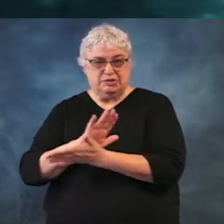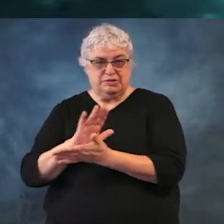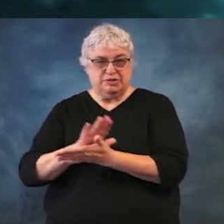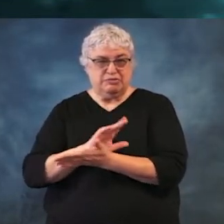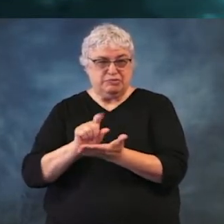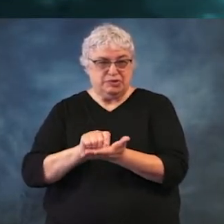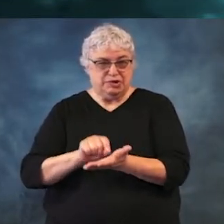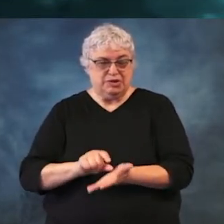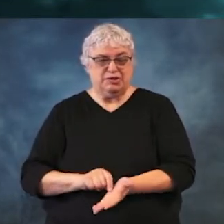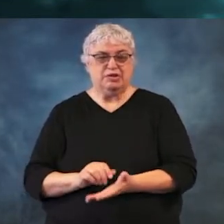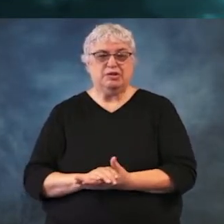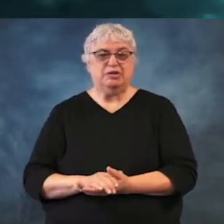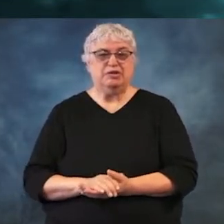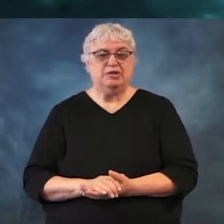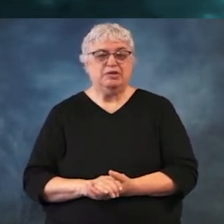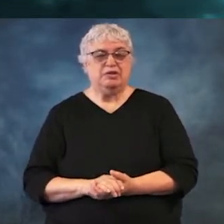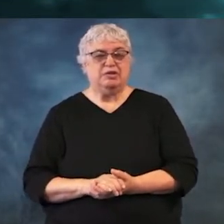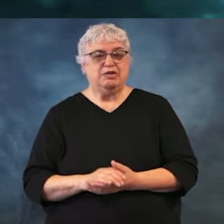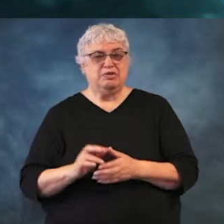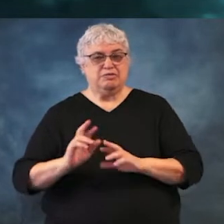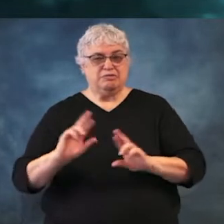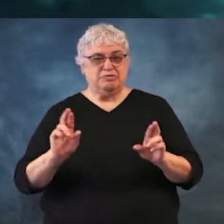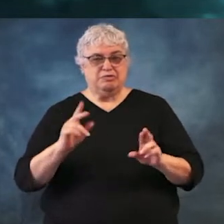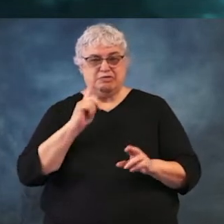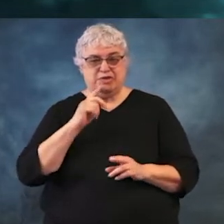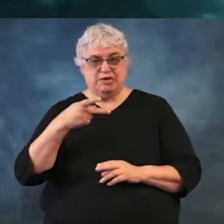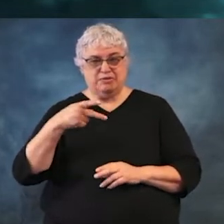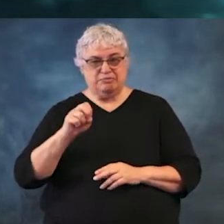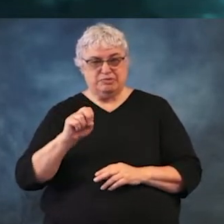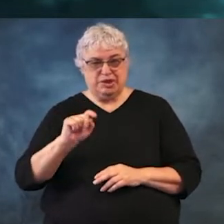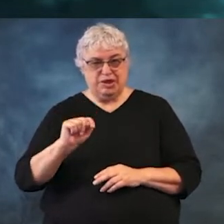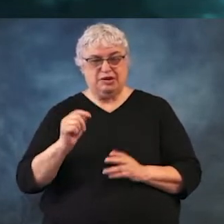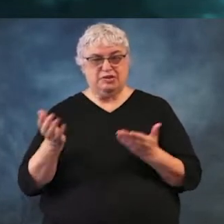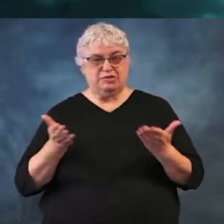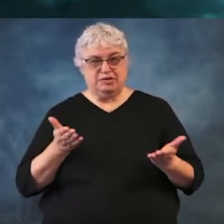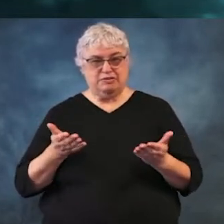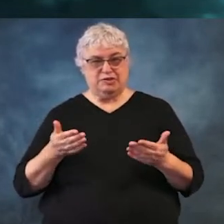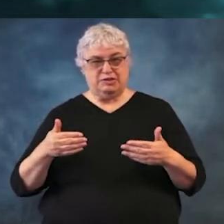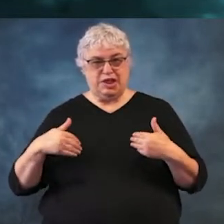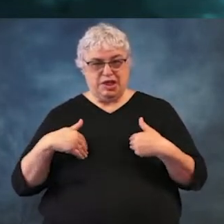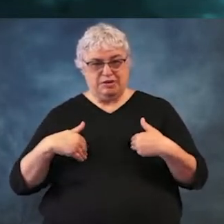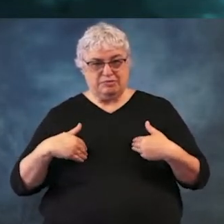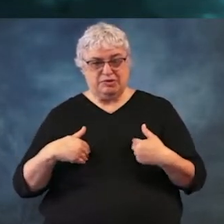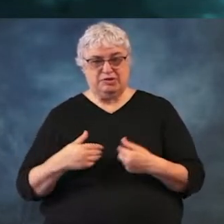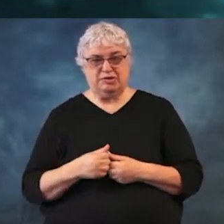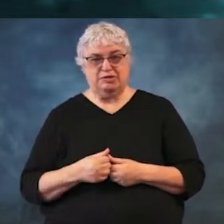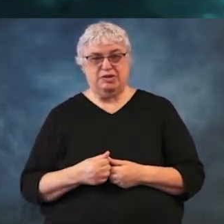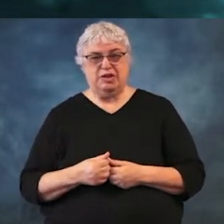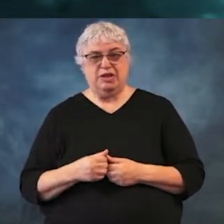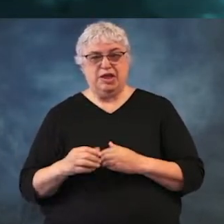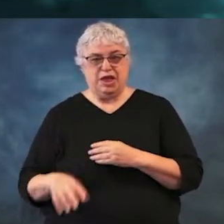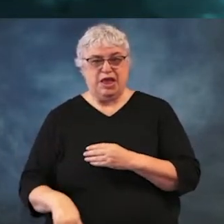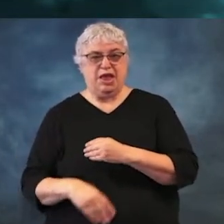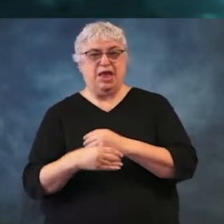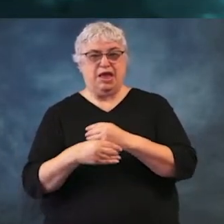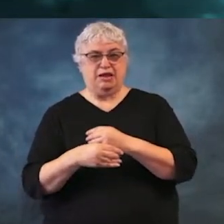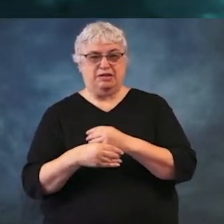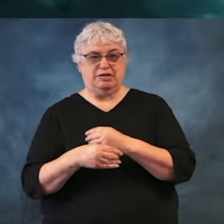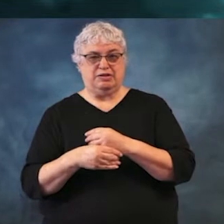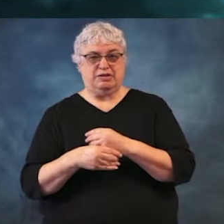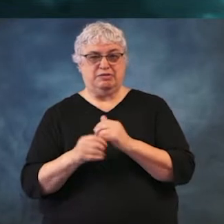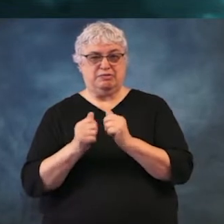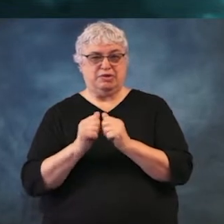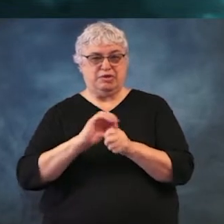making sure that there's a preparedness plan for your pets or service animals. But I think that it's important to highlight in this